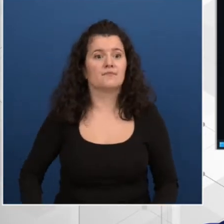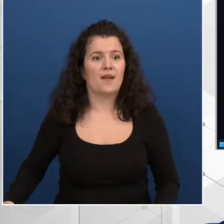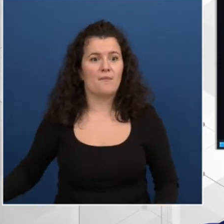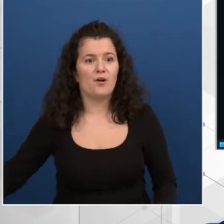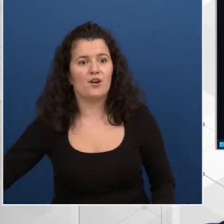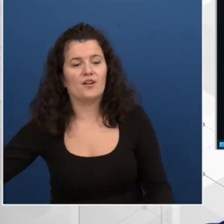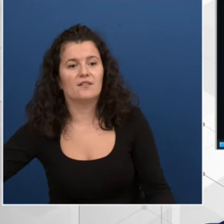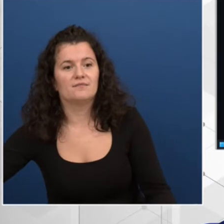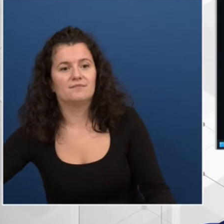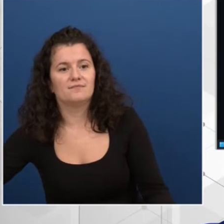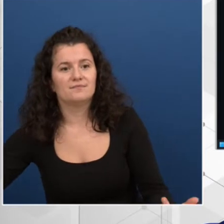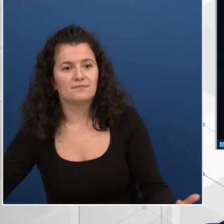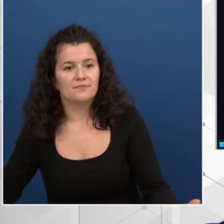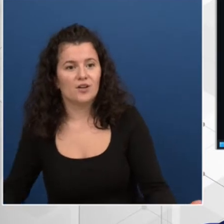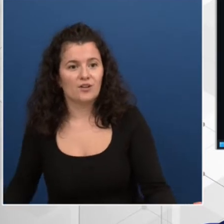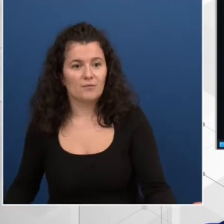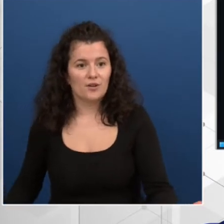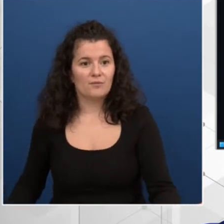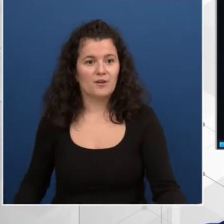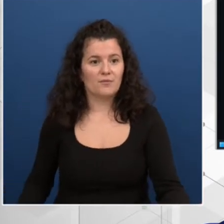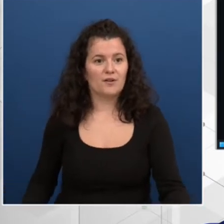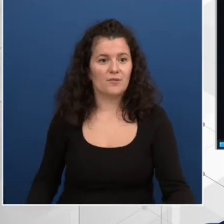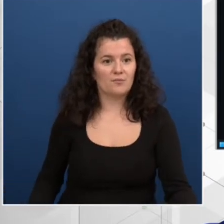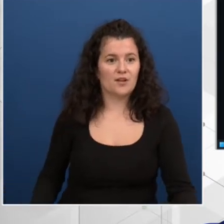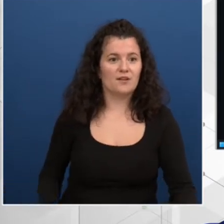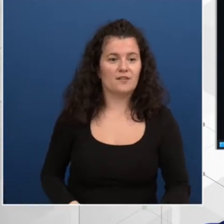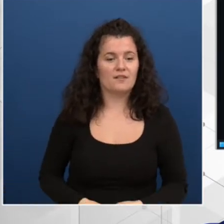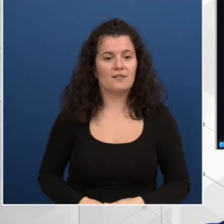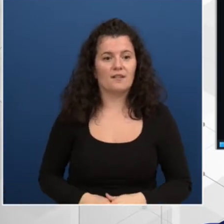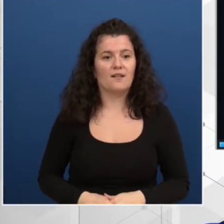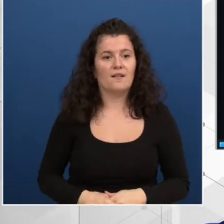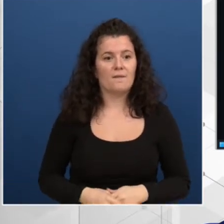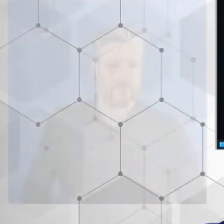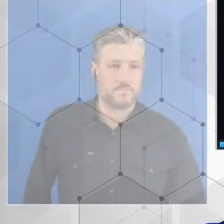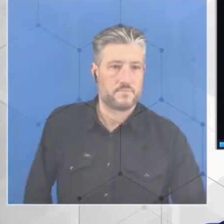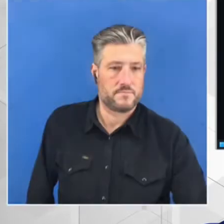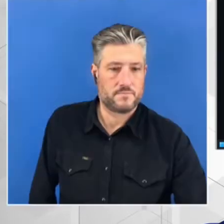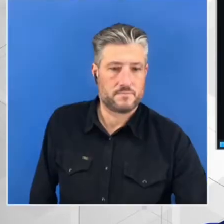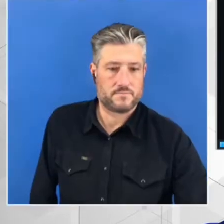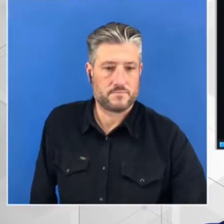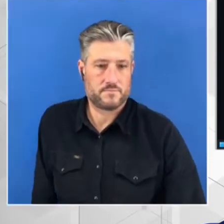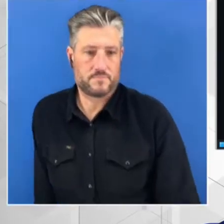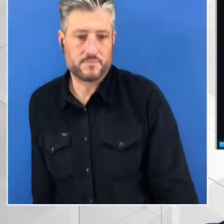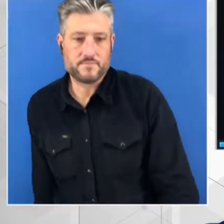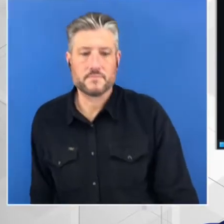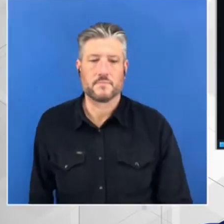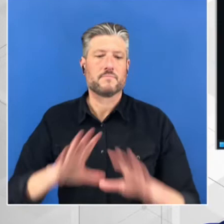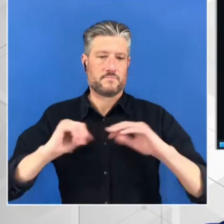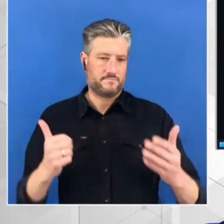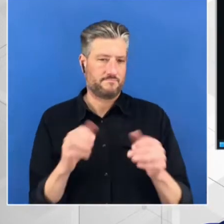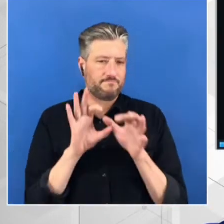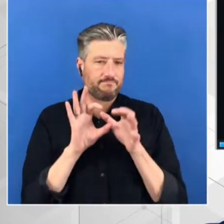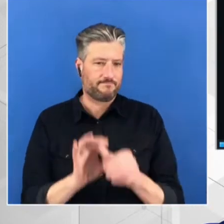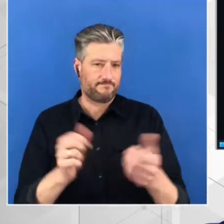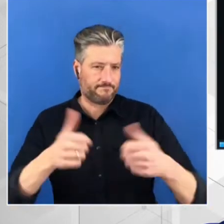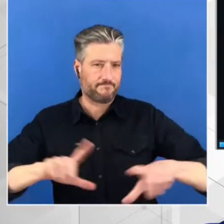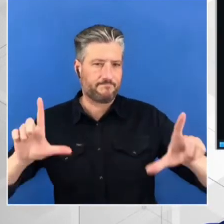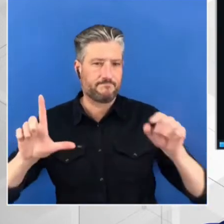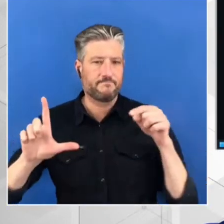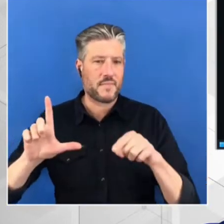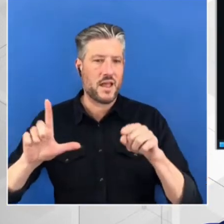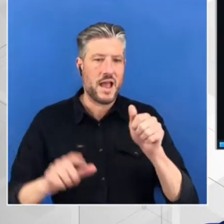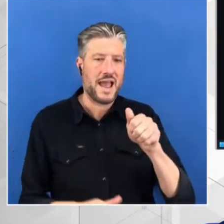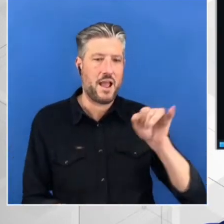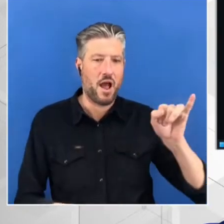Axe Windows, the scanning engine we use for AI, the scanning engine we use for AI Windows. The repo, which we'll post a link to, has some projects for the